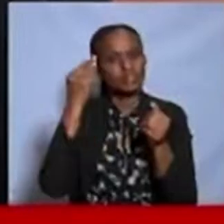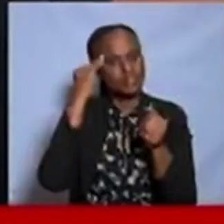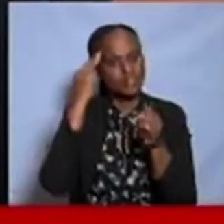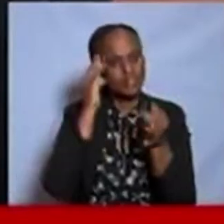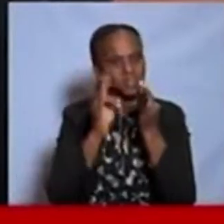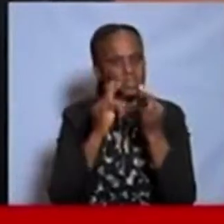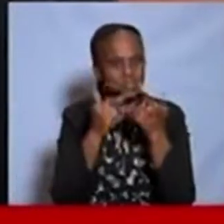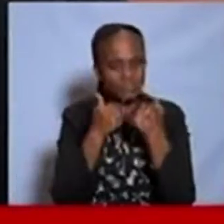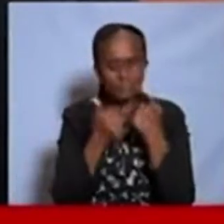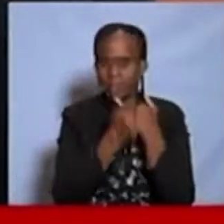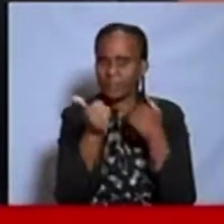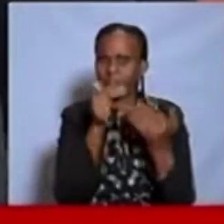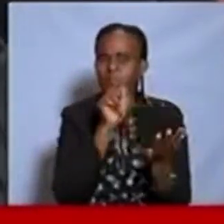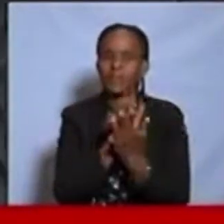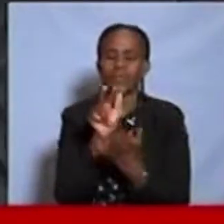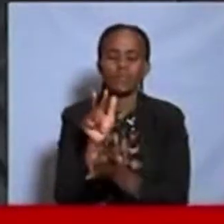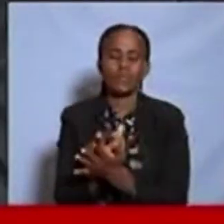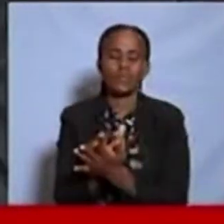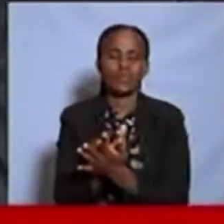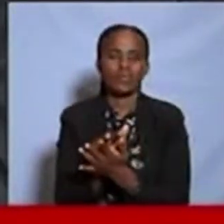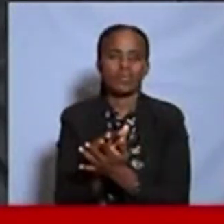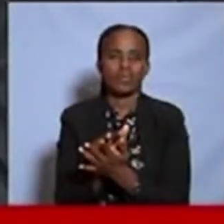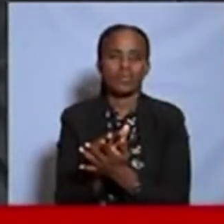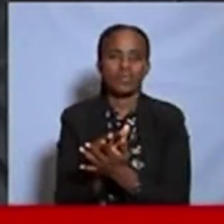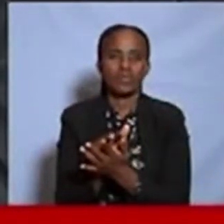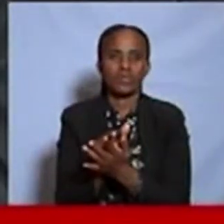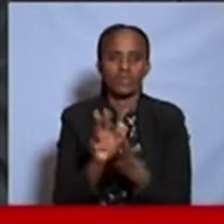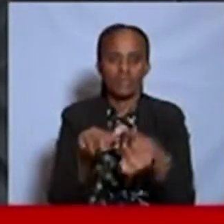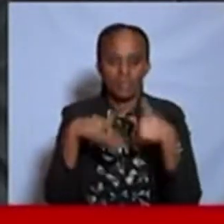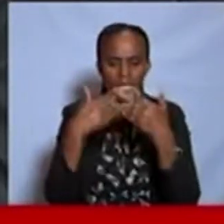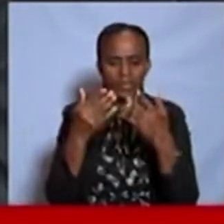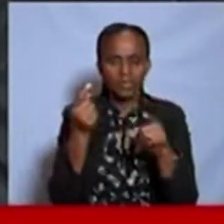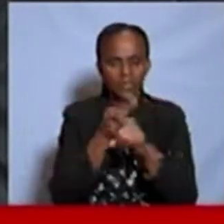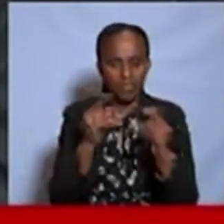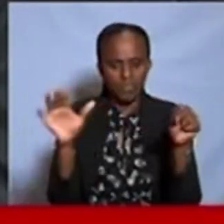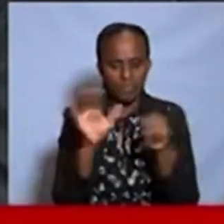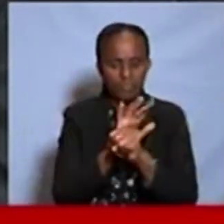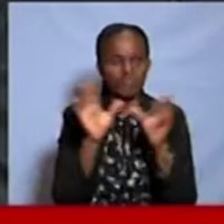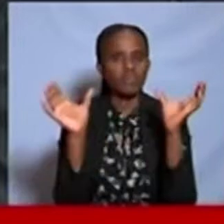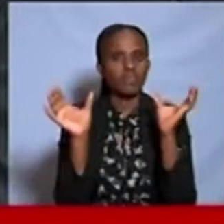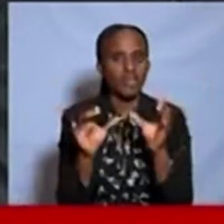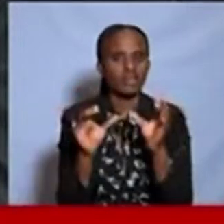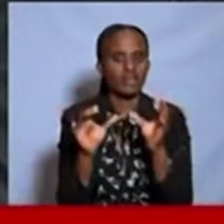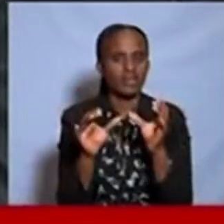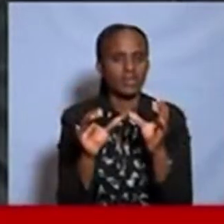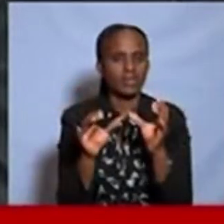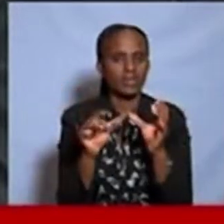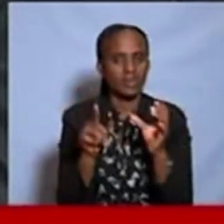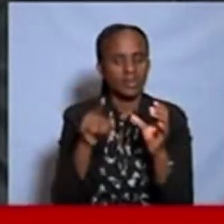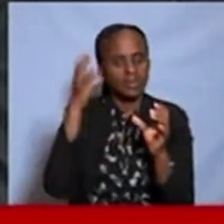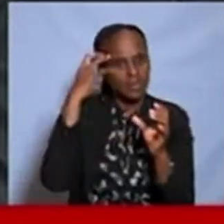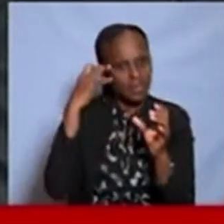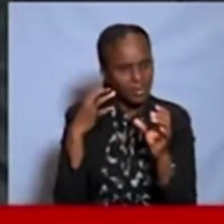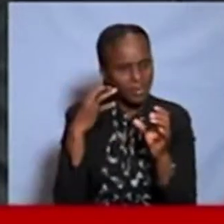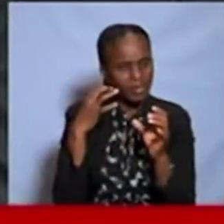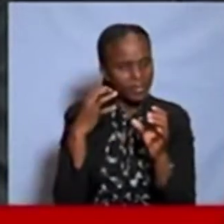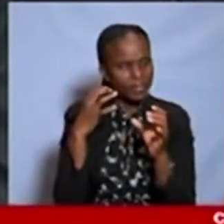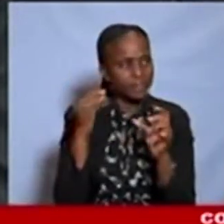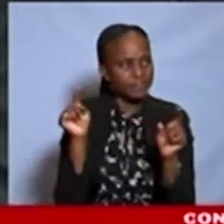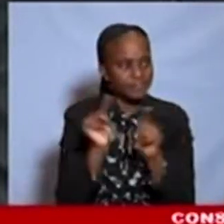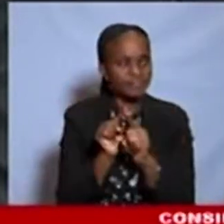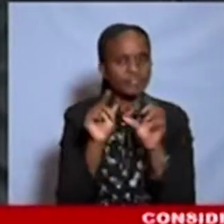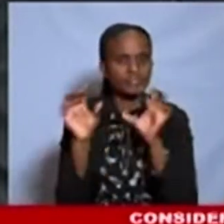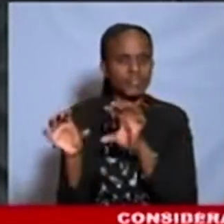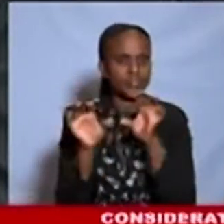if there was any approval that was given by the full council for the officers to